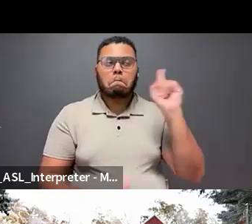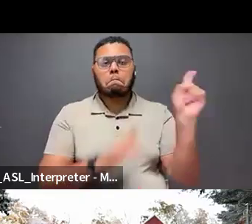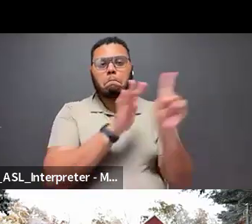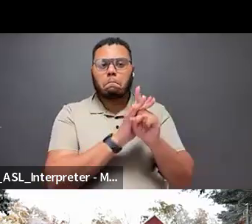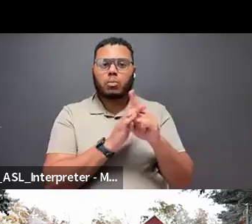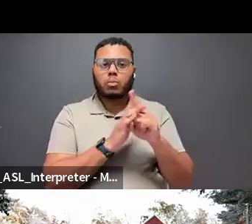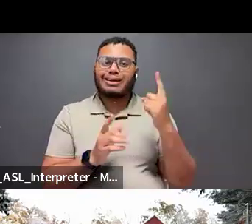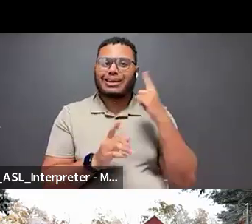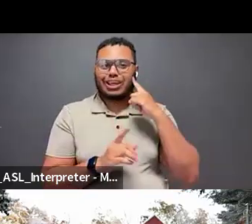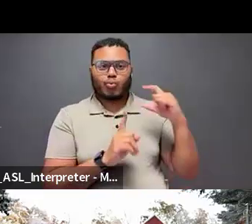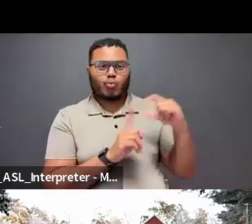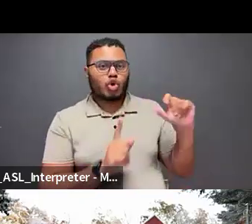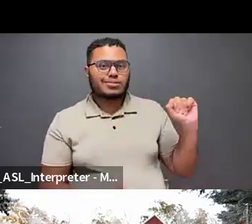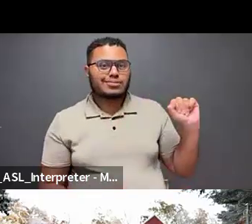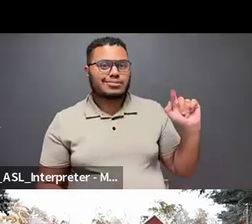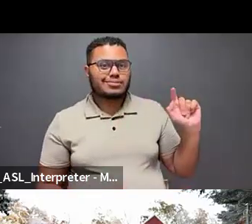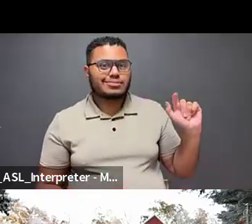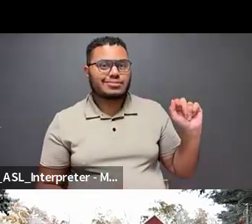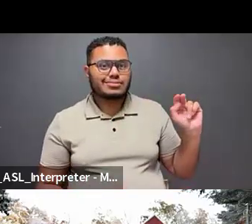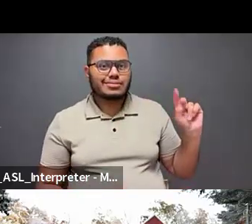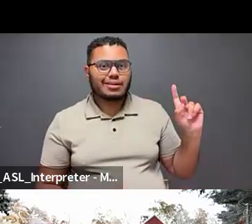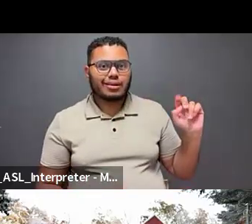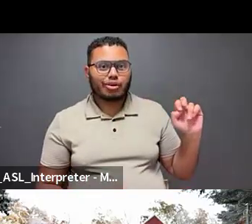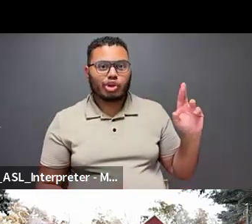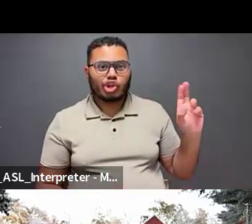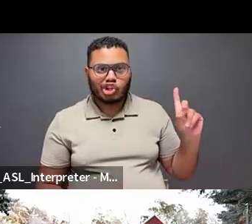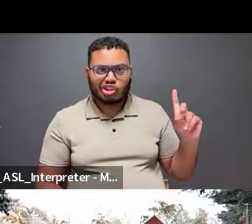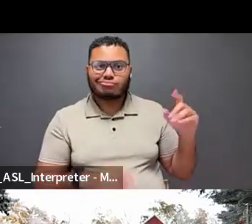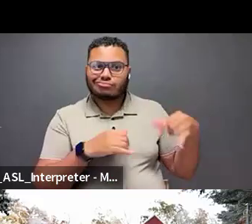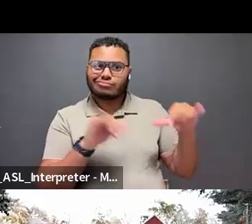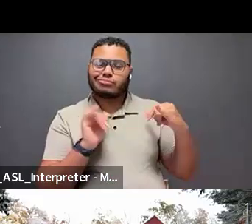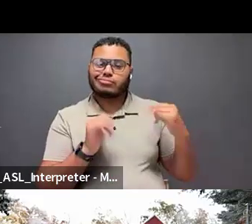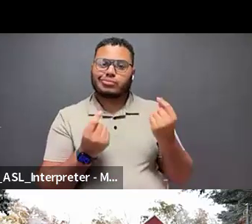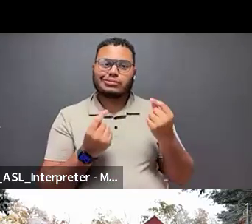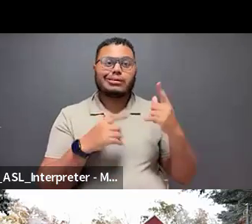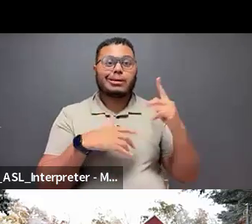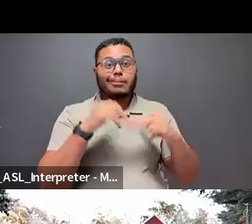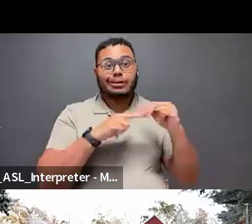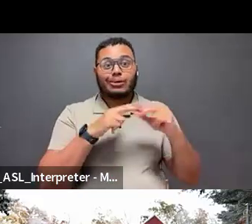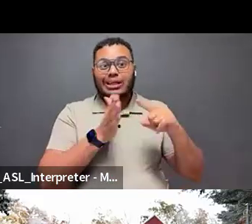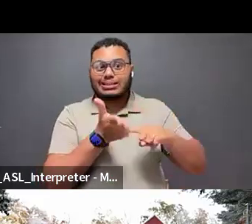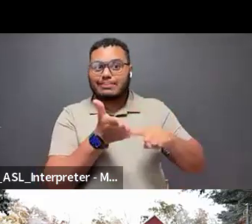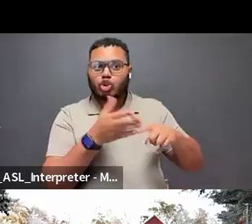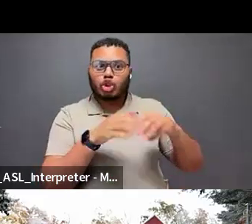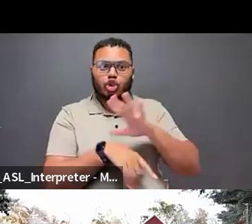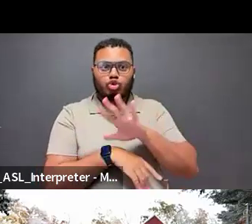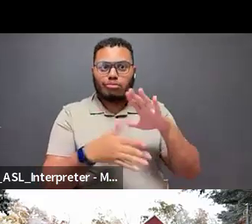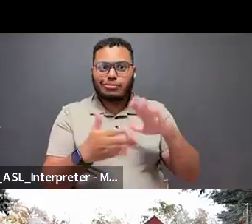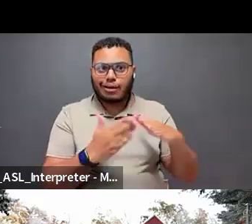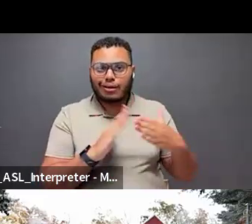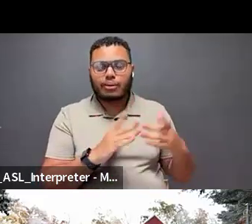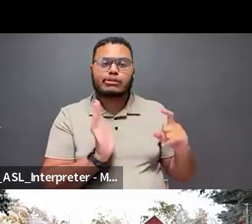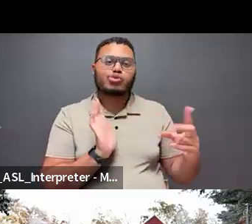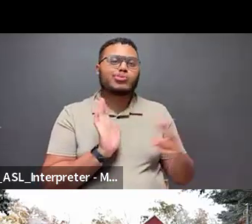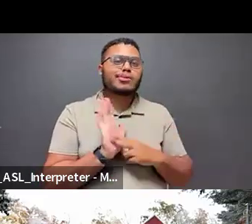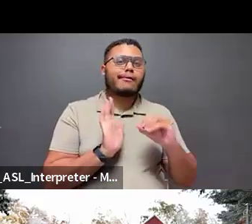the word standards, and things that come to mind are, the building inspector in your town, has to sign off